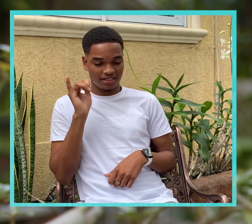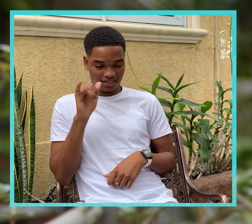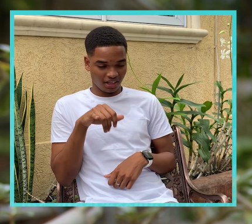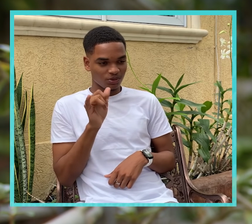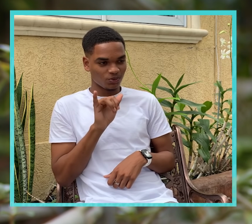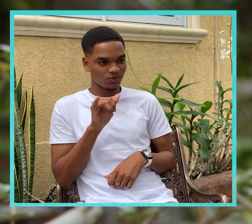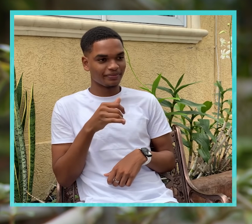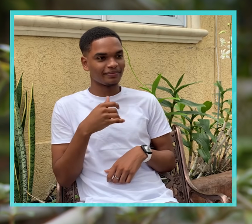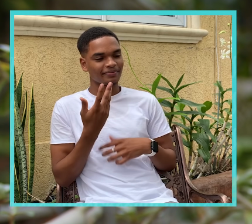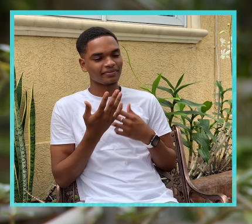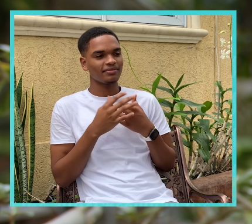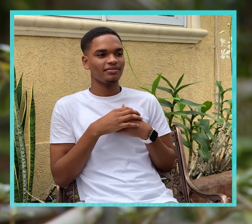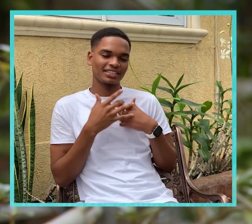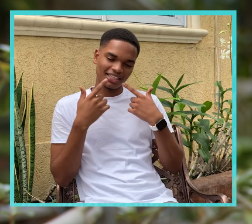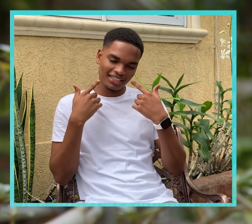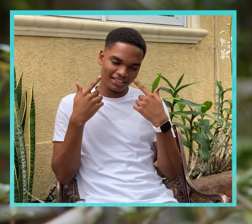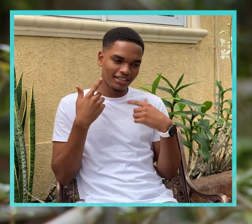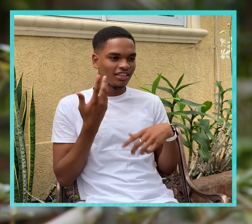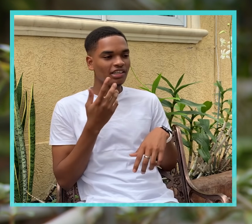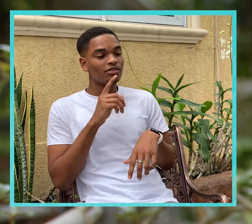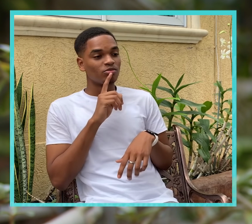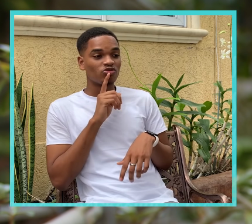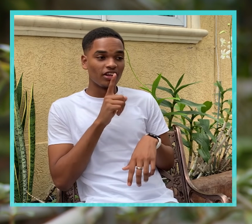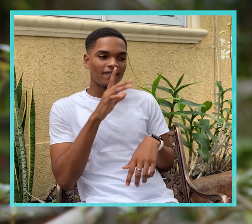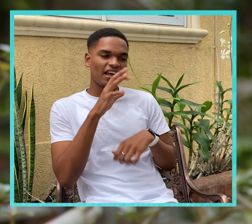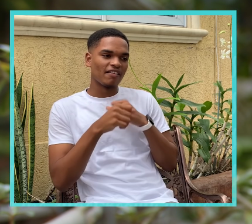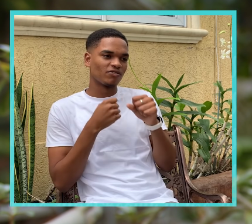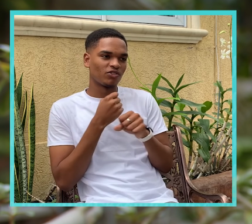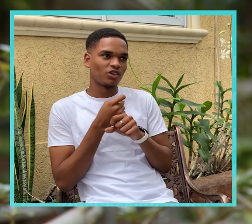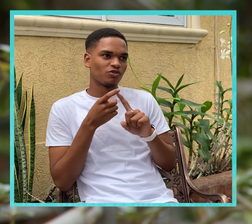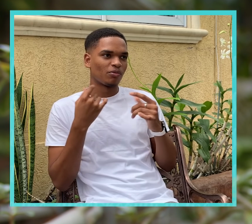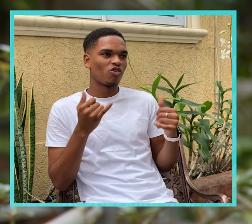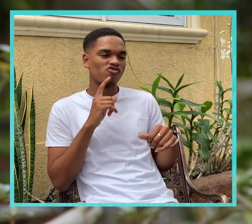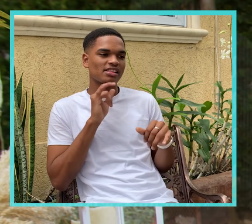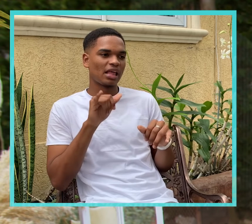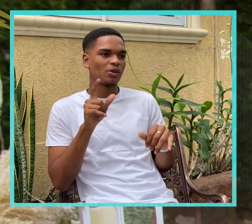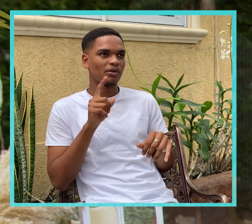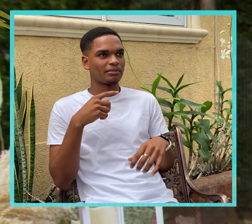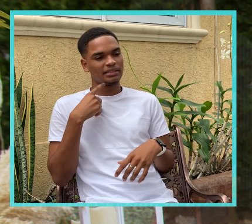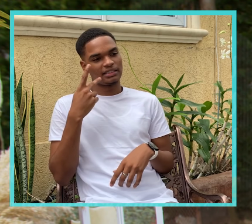Amazing. I mean, five years, that's what I see myself. That's where I see myself. Yeah.